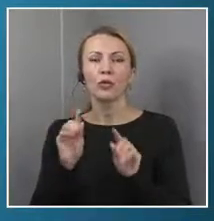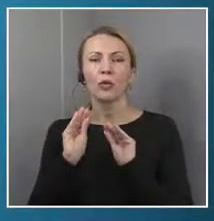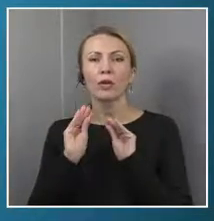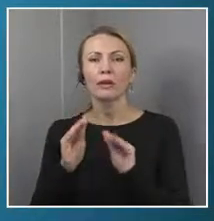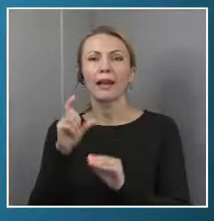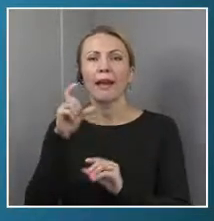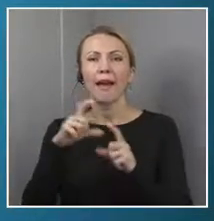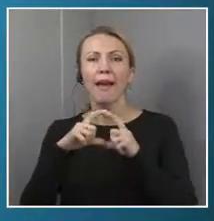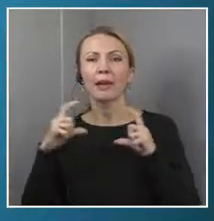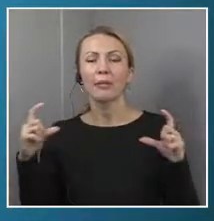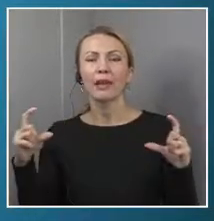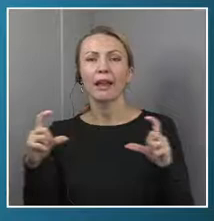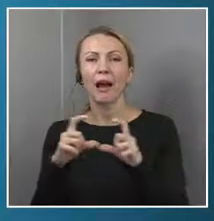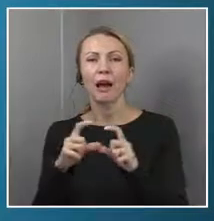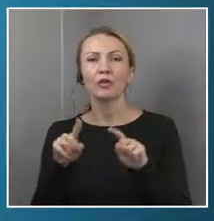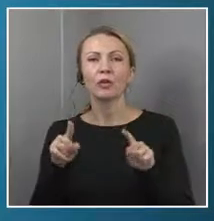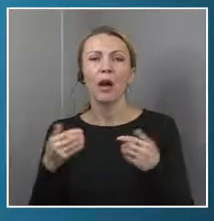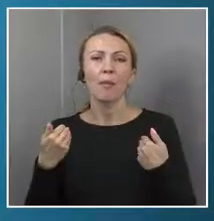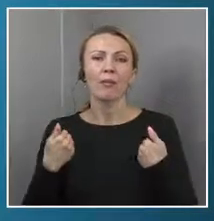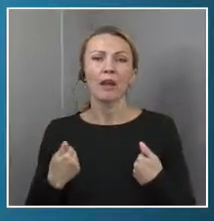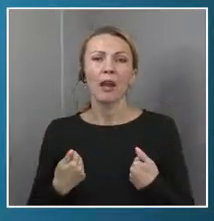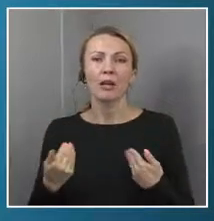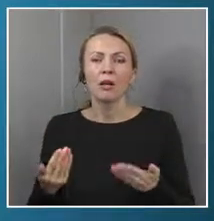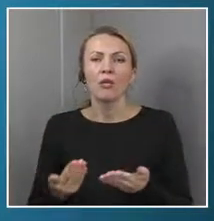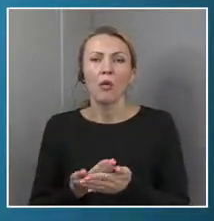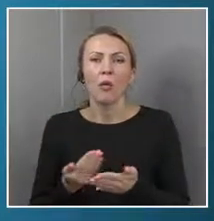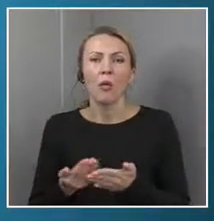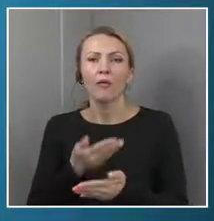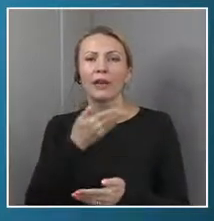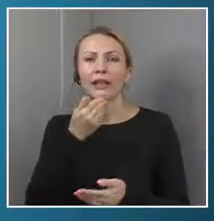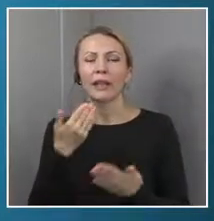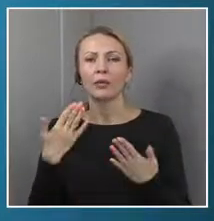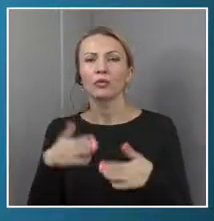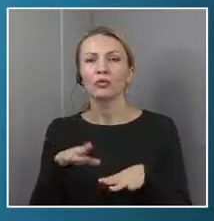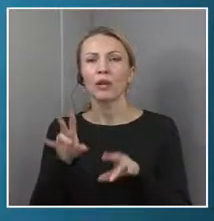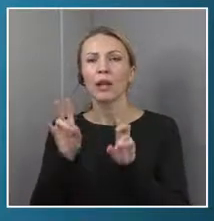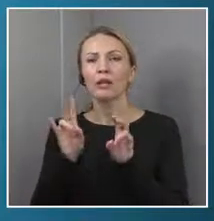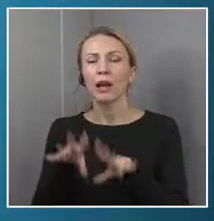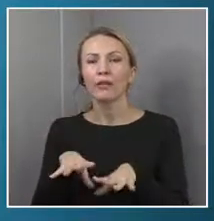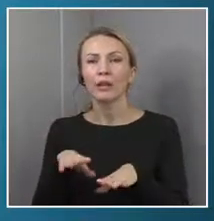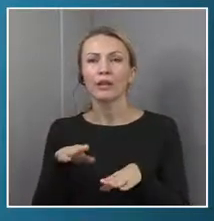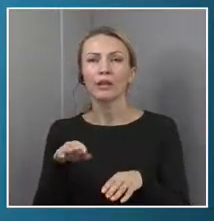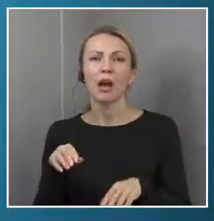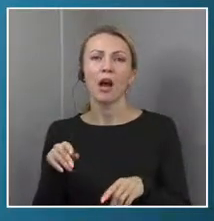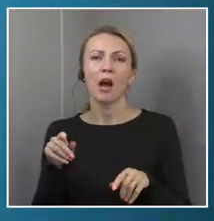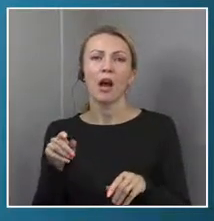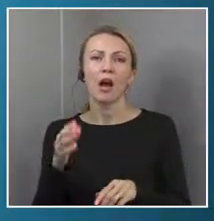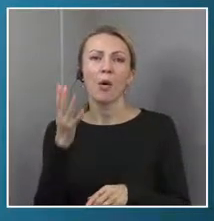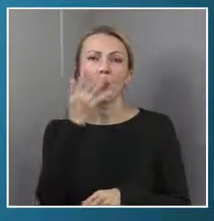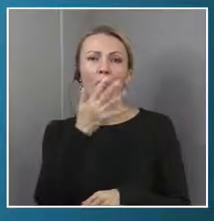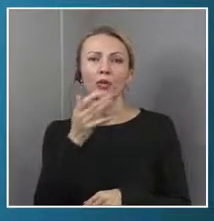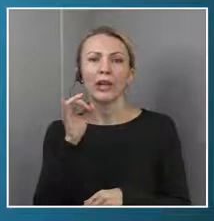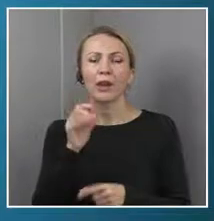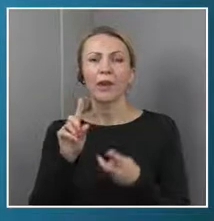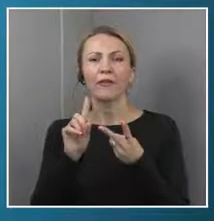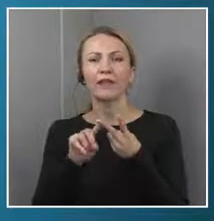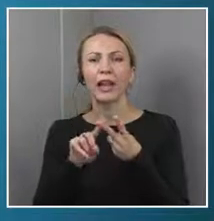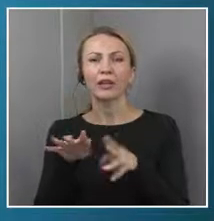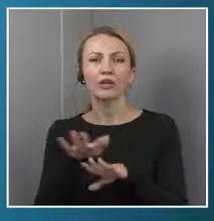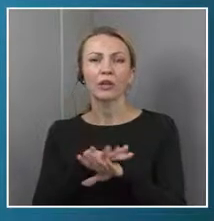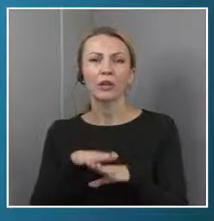who you very well know by the Hermitage exhibitions. And